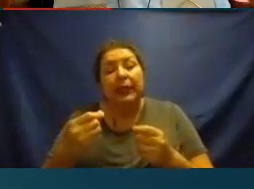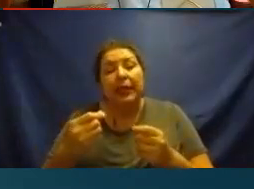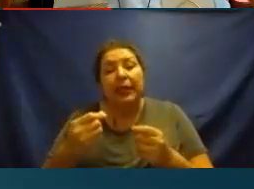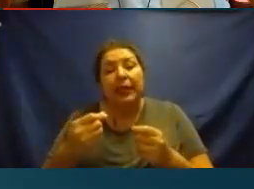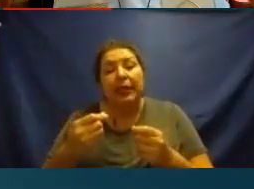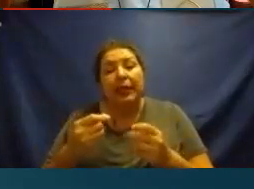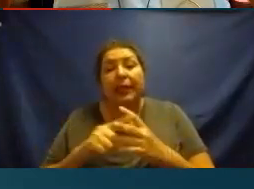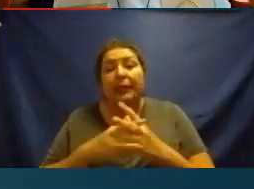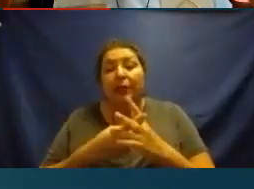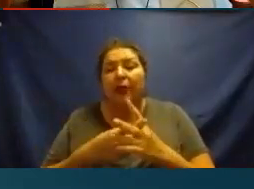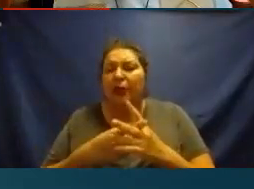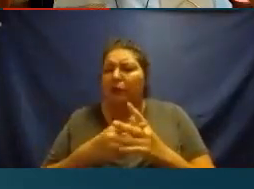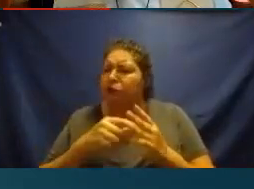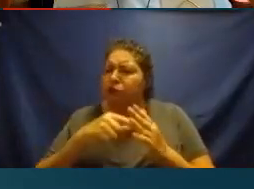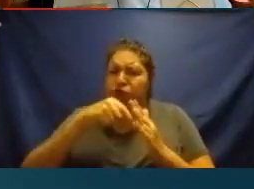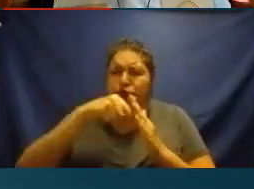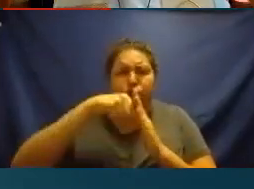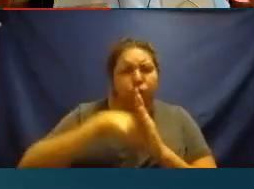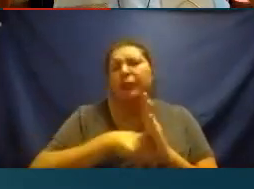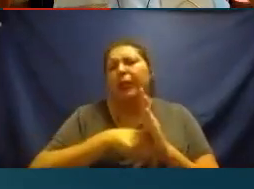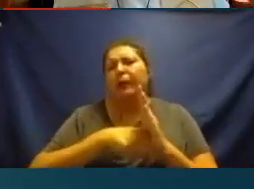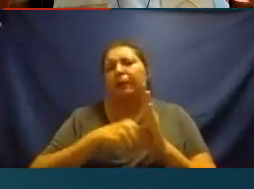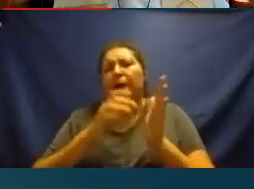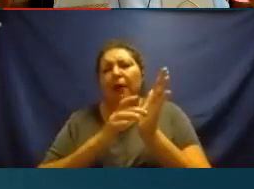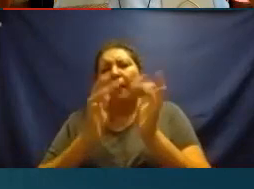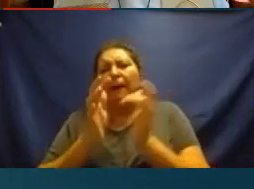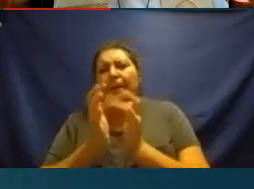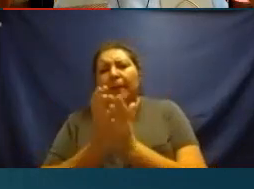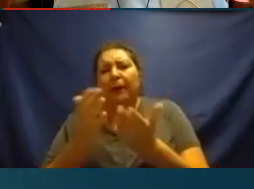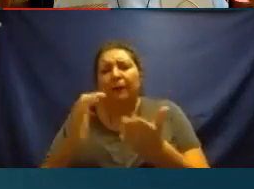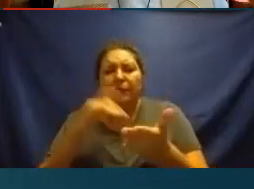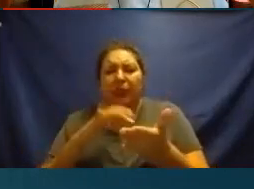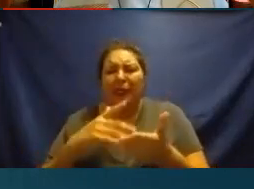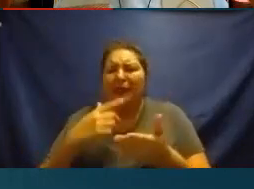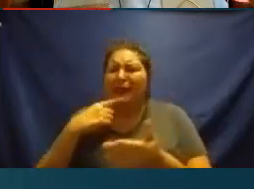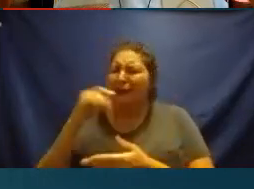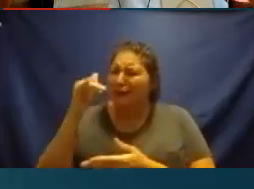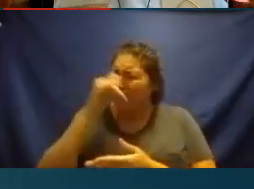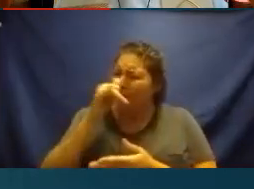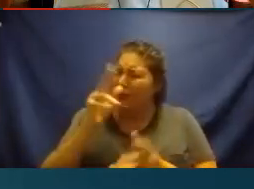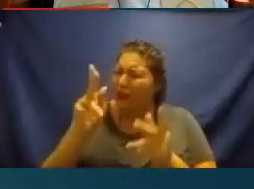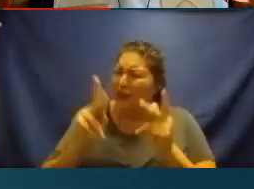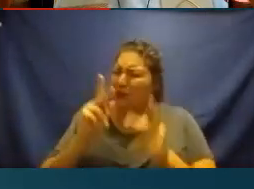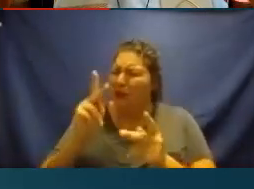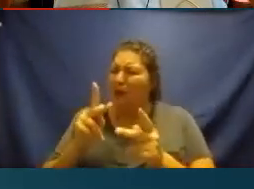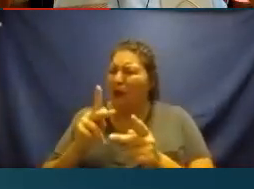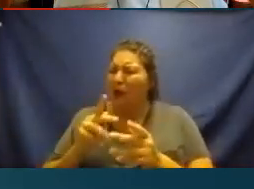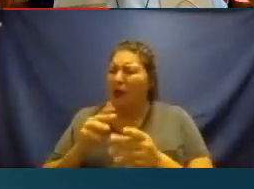study. He said to them, "O foolish ones, slow of heart to believe all that the prophets have